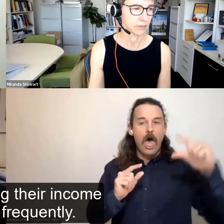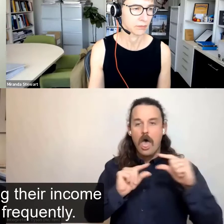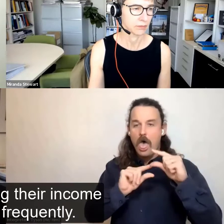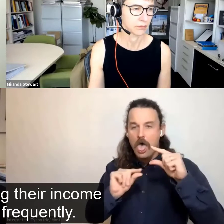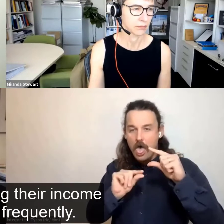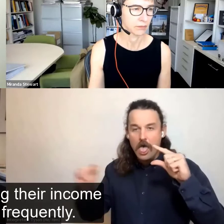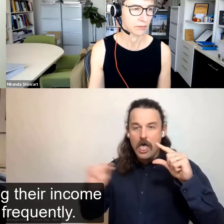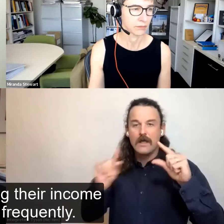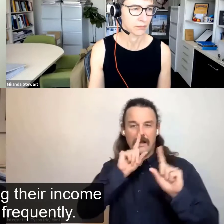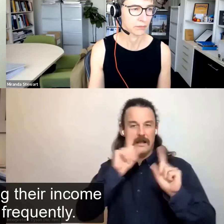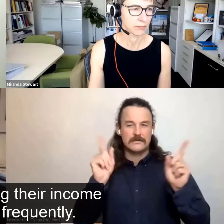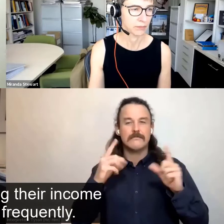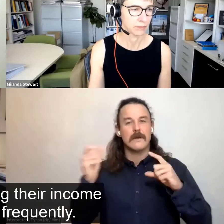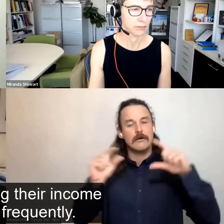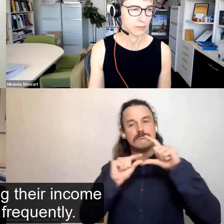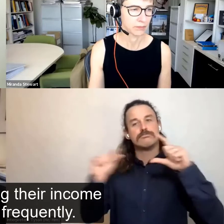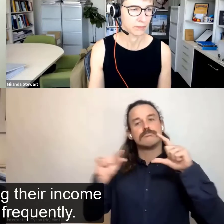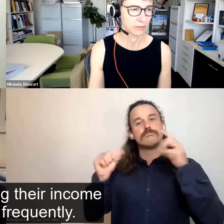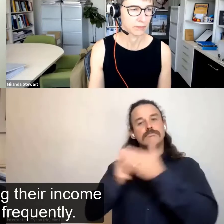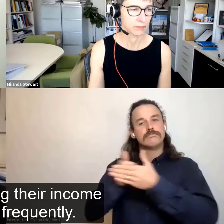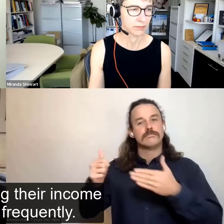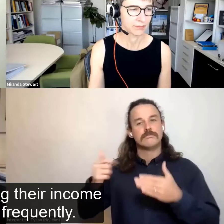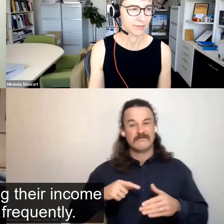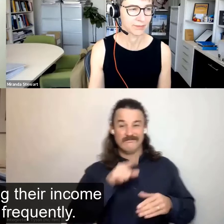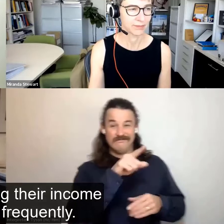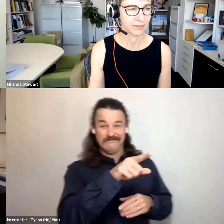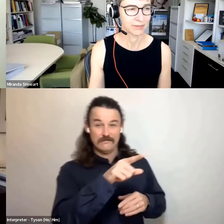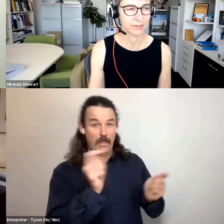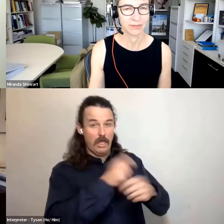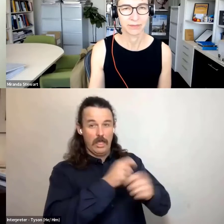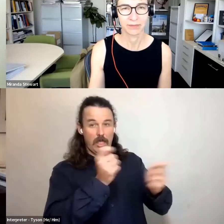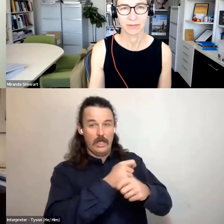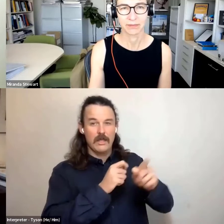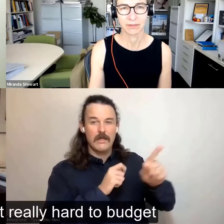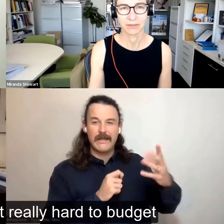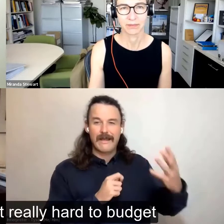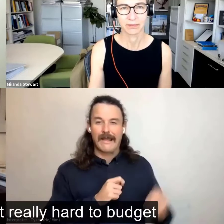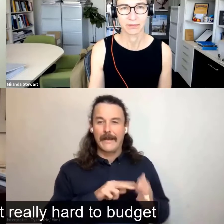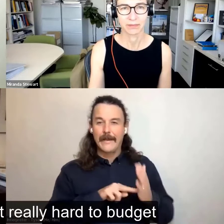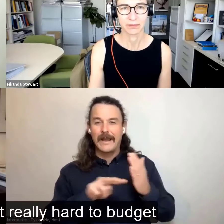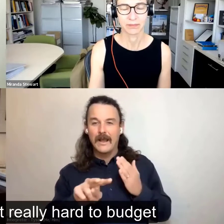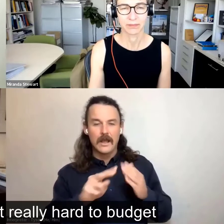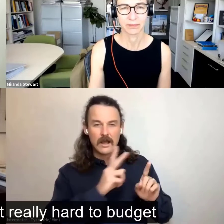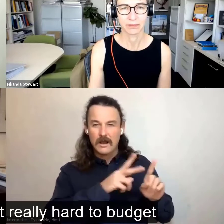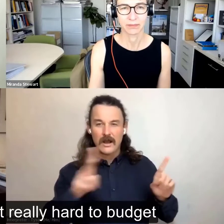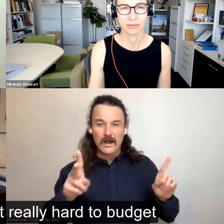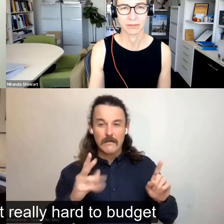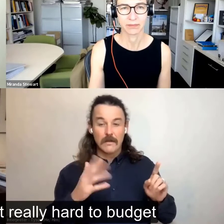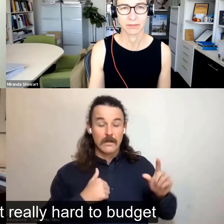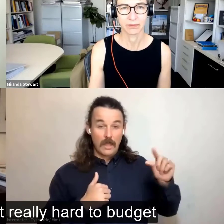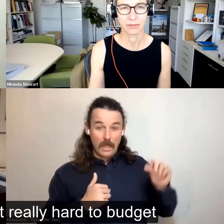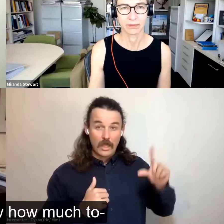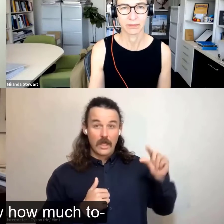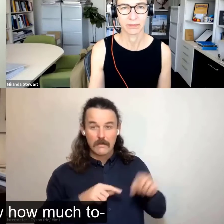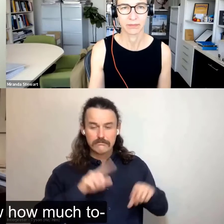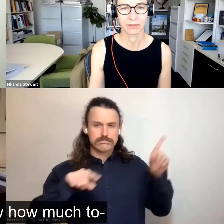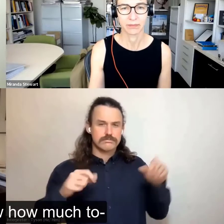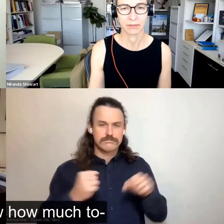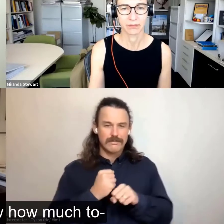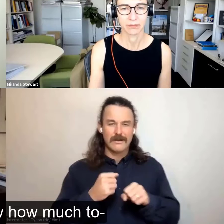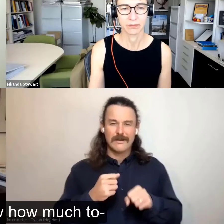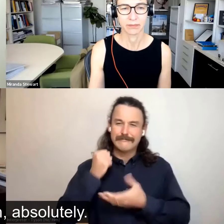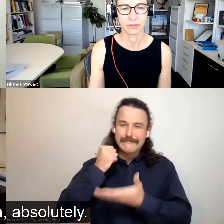party was changing their income estimate frequently. And that can make it really hard to budget or even